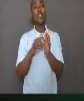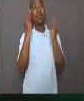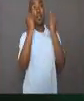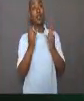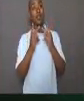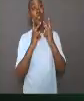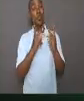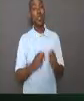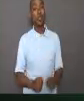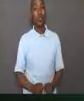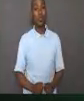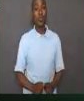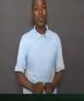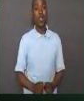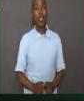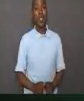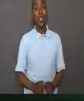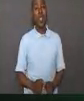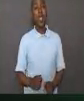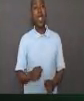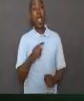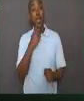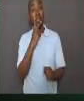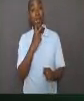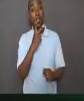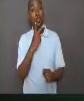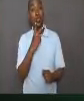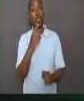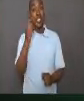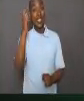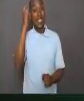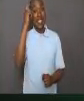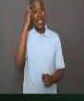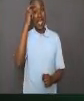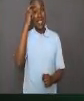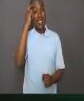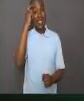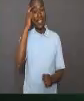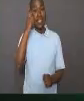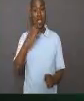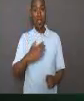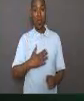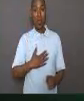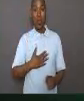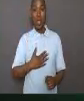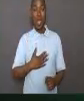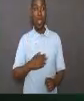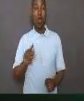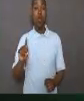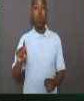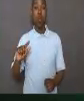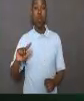you label where the head, suckers, and proglottids